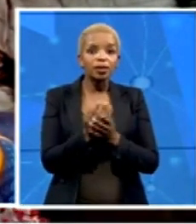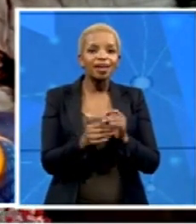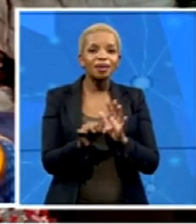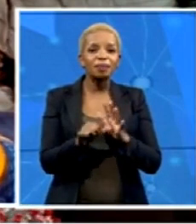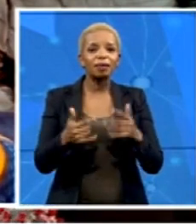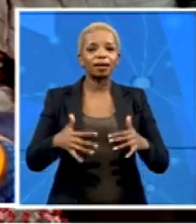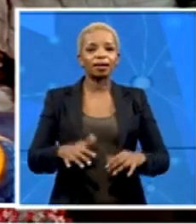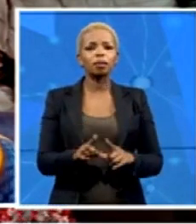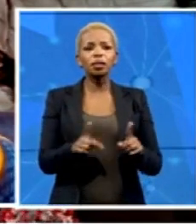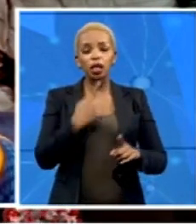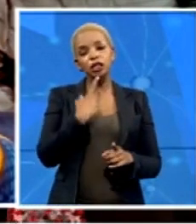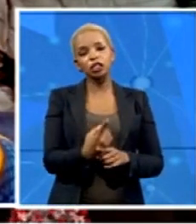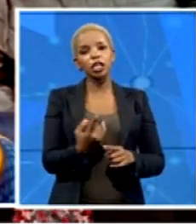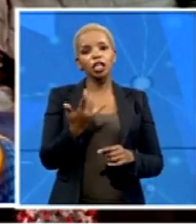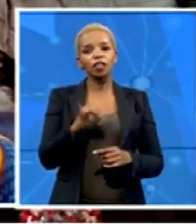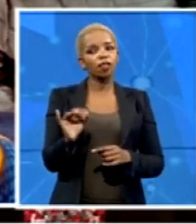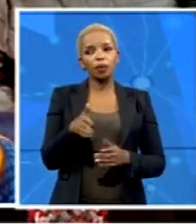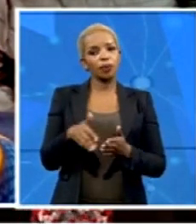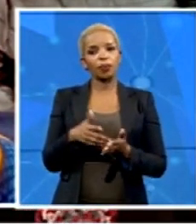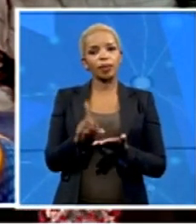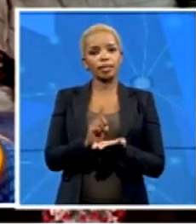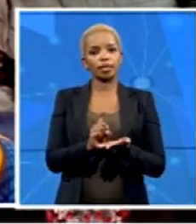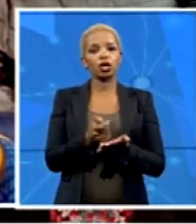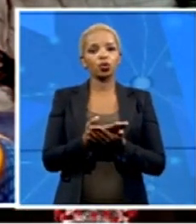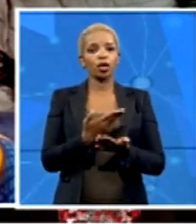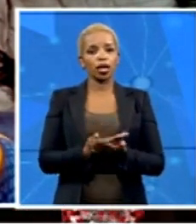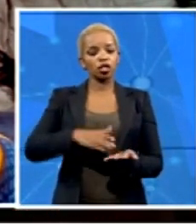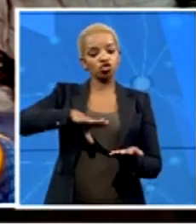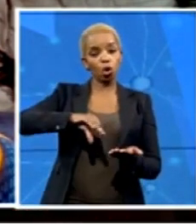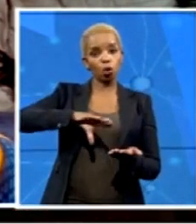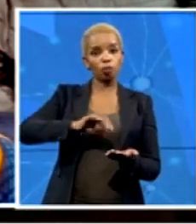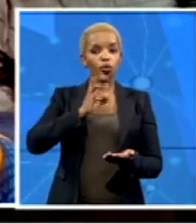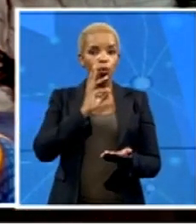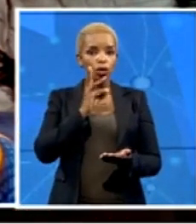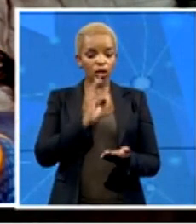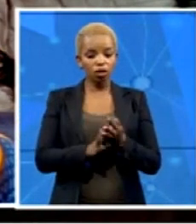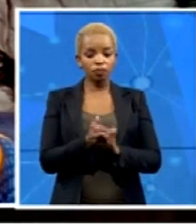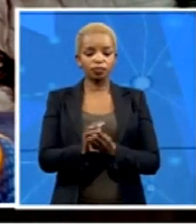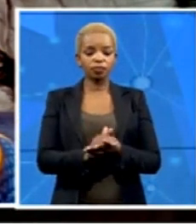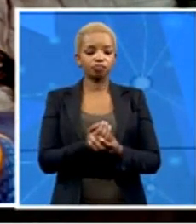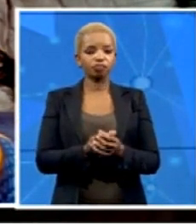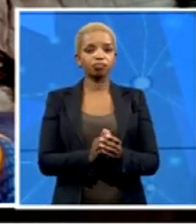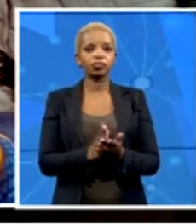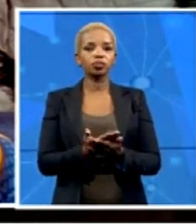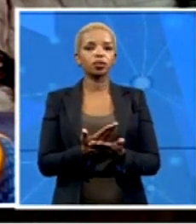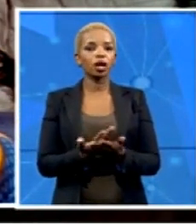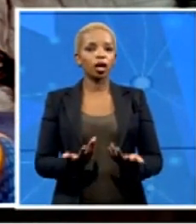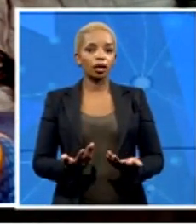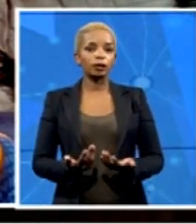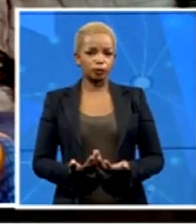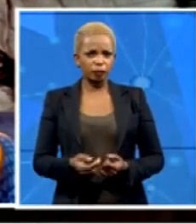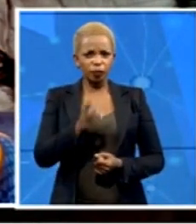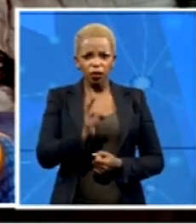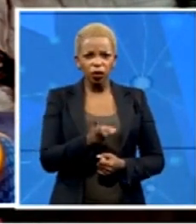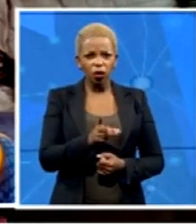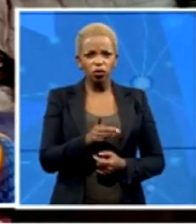have soap and water, then I guess the sanitizer will work out. You also recently had a scare of COVID-19. Megan,